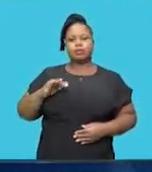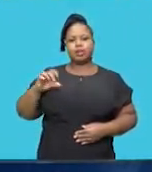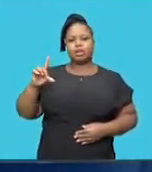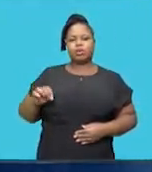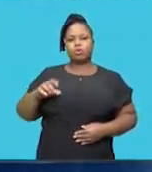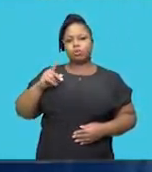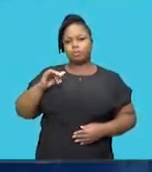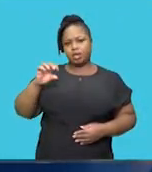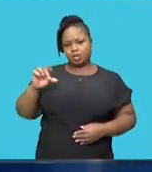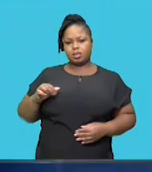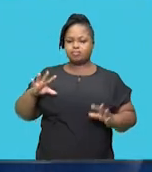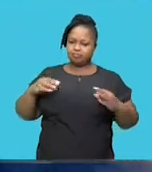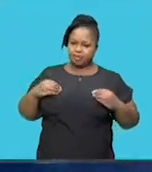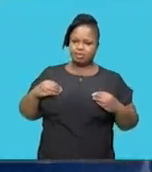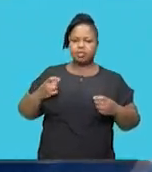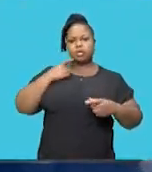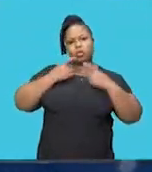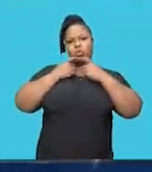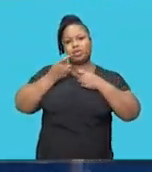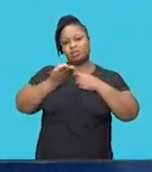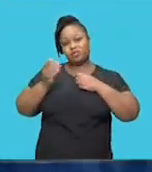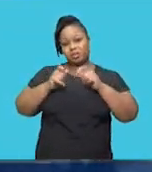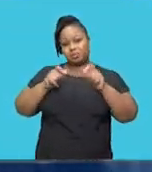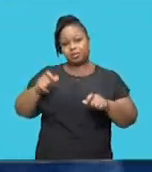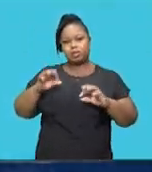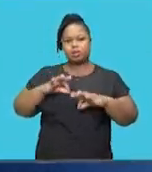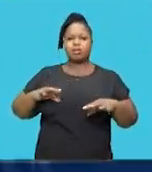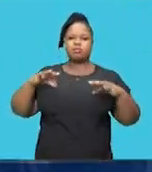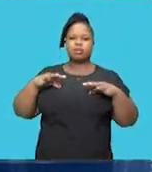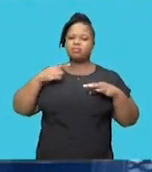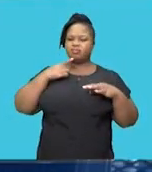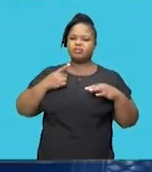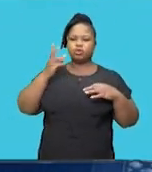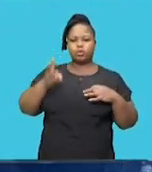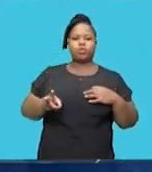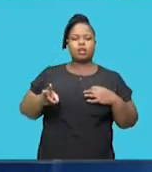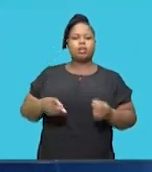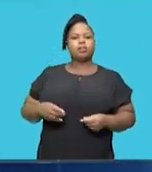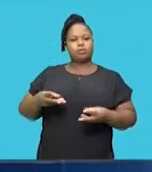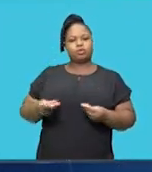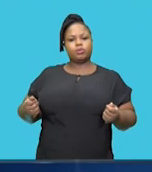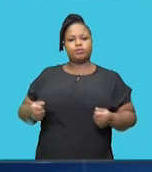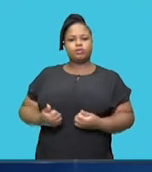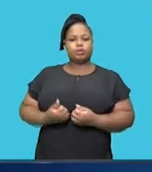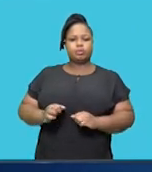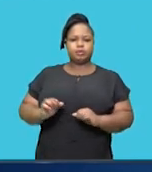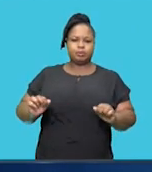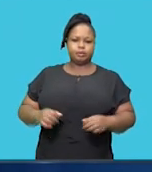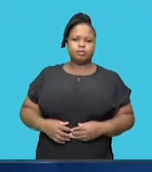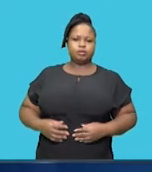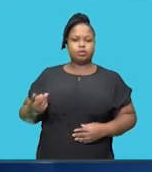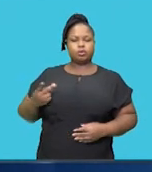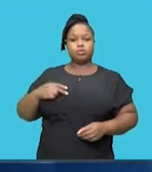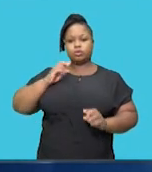Gwamanda ulwamkele uxwebhu lwabahlali kwaye wathembisa ngokunika ingqwalasela kwizinyanzeliso zabo ze